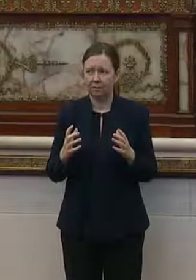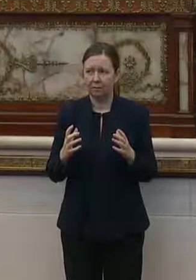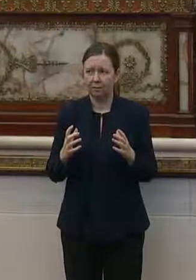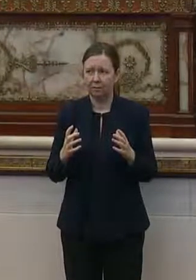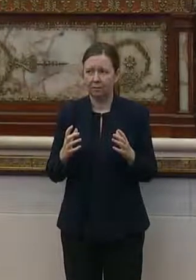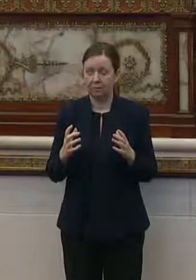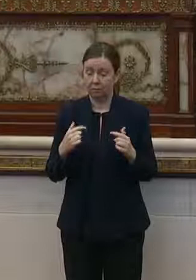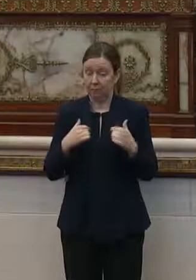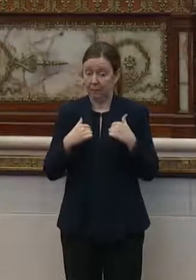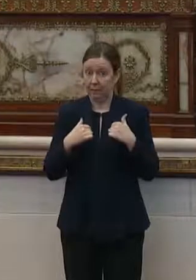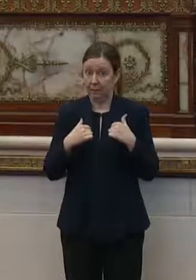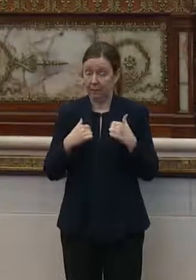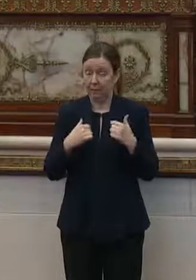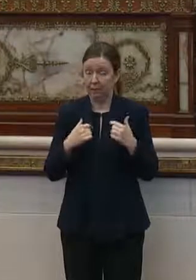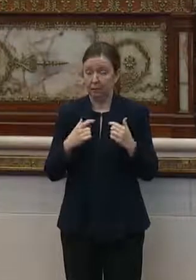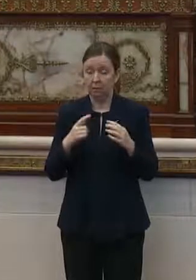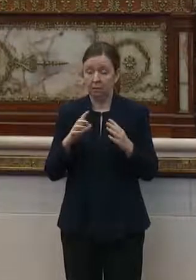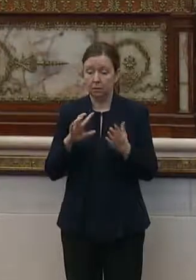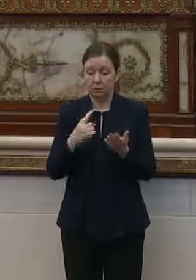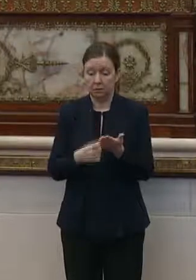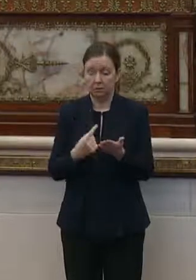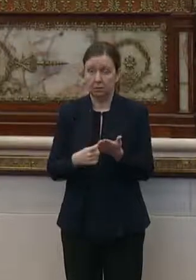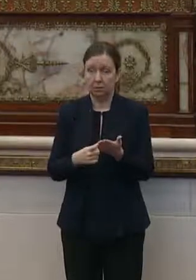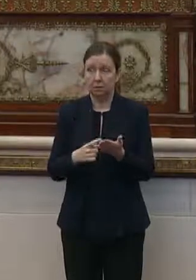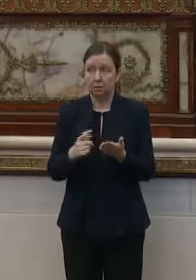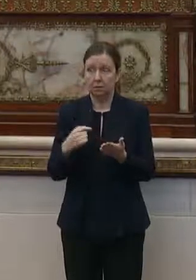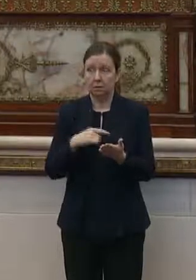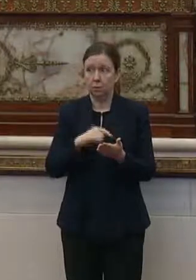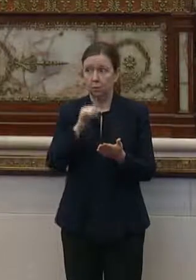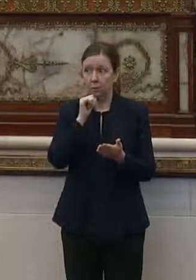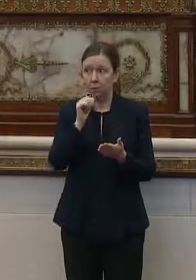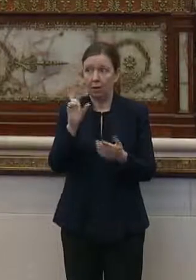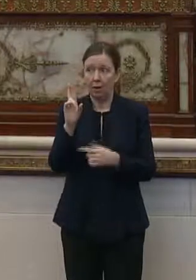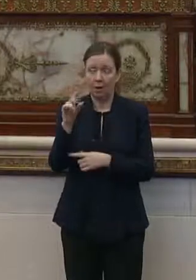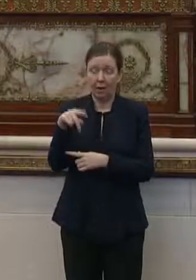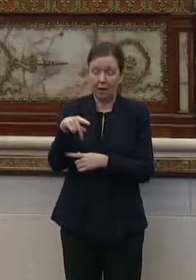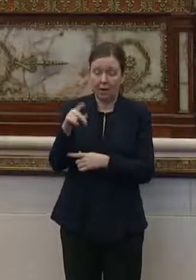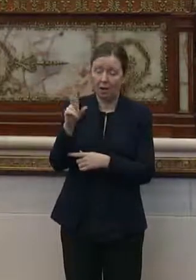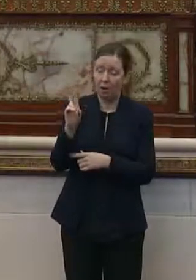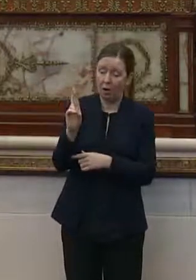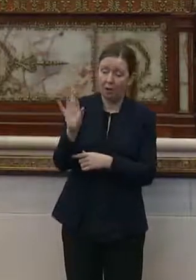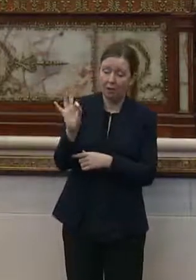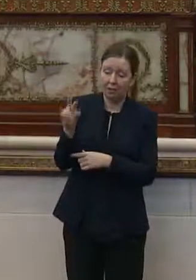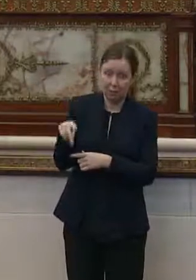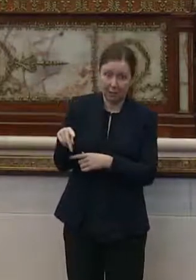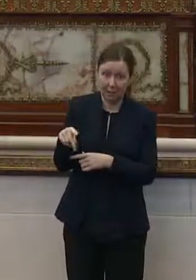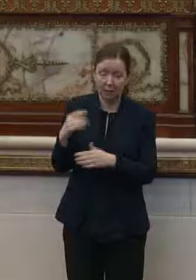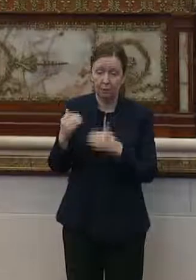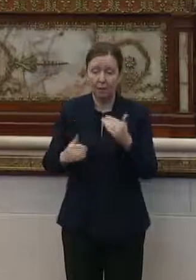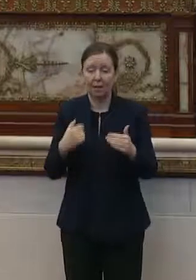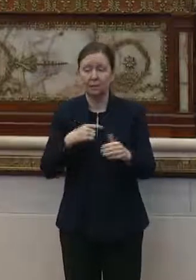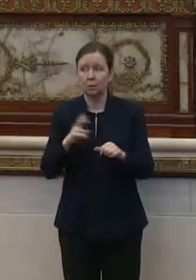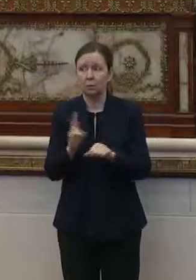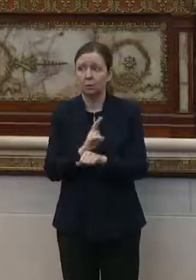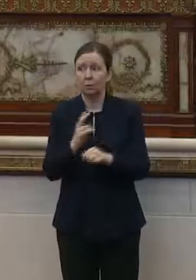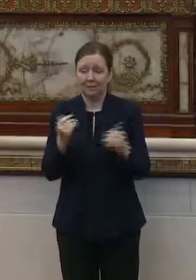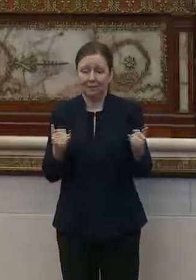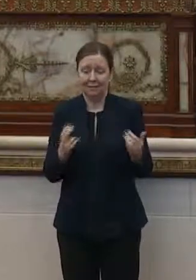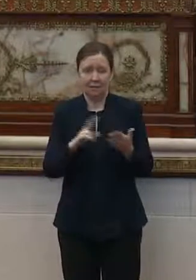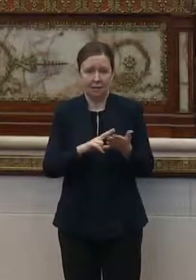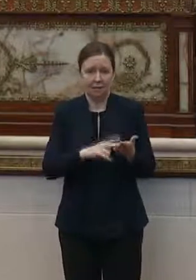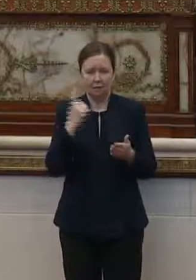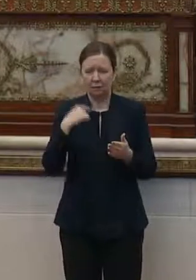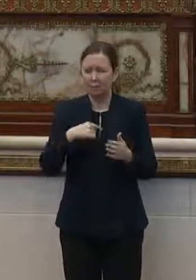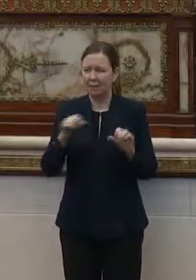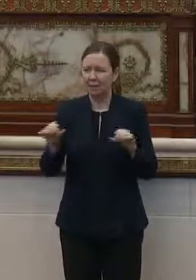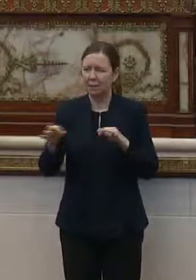me in particular, around the fact that we weren't RFPing that process and that we were using an existing contract. So for me, can